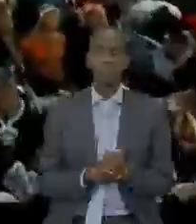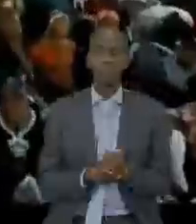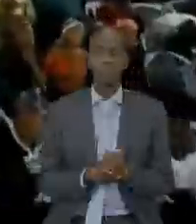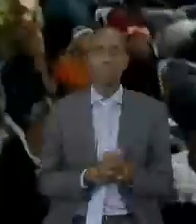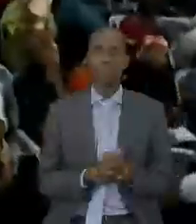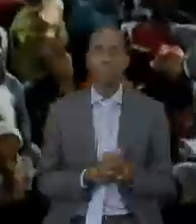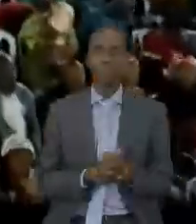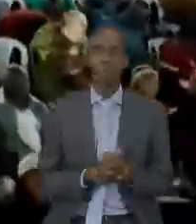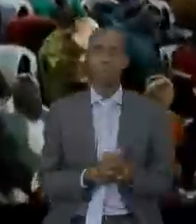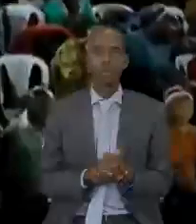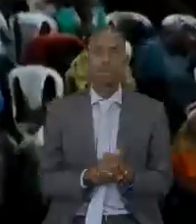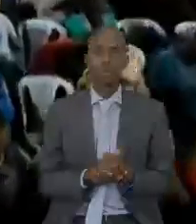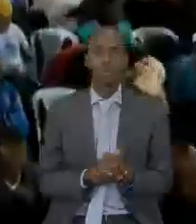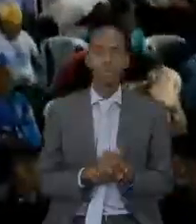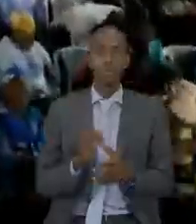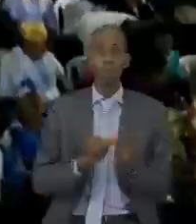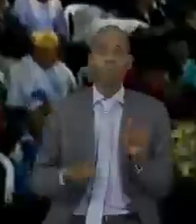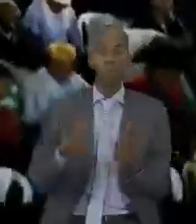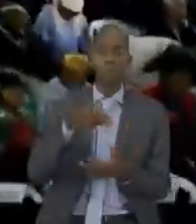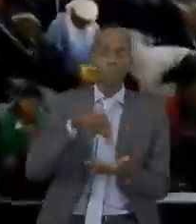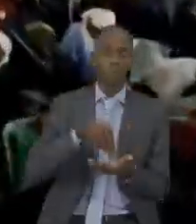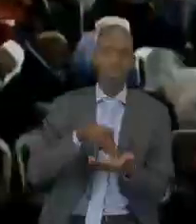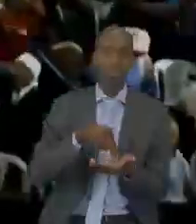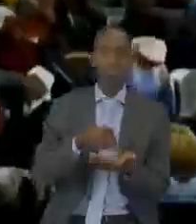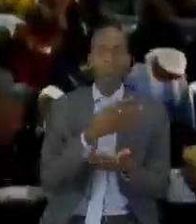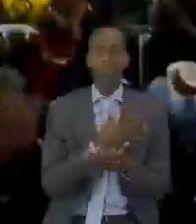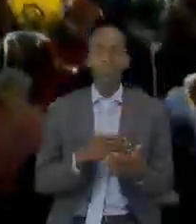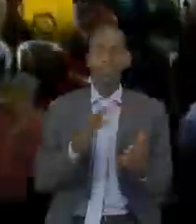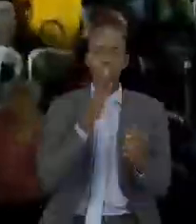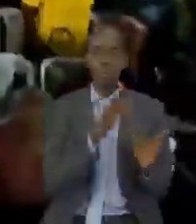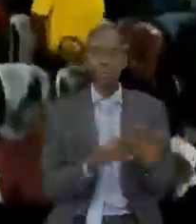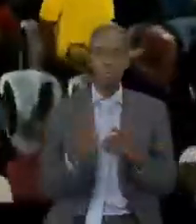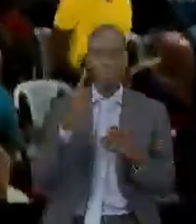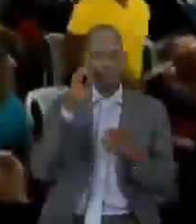Everybody stand up and get ready for your miracle.